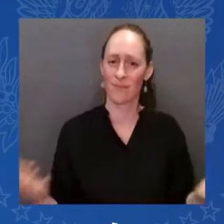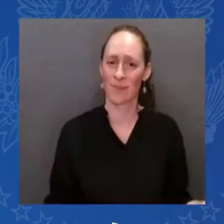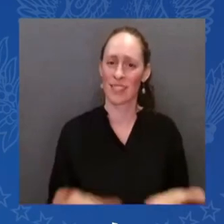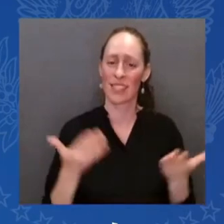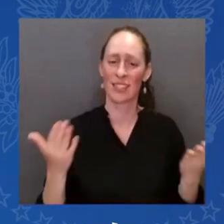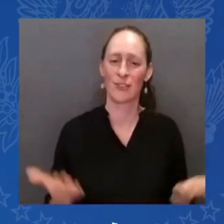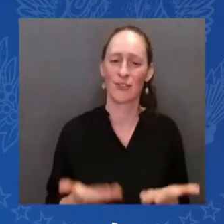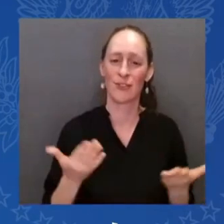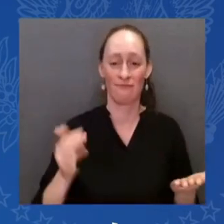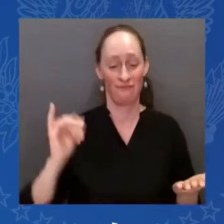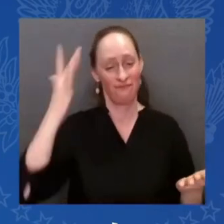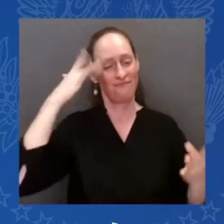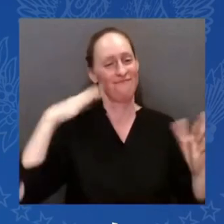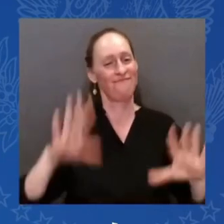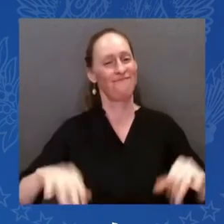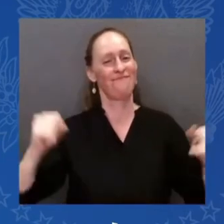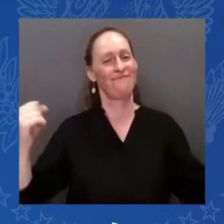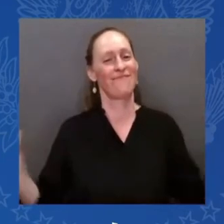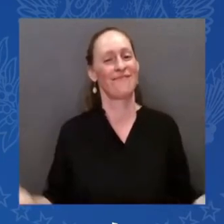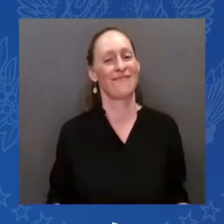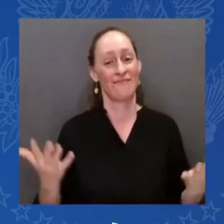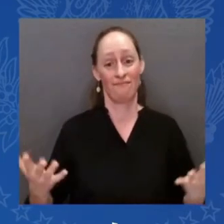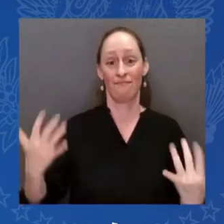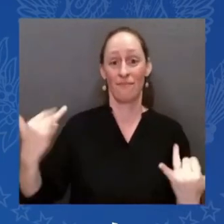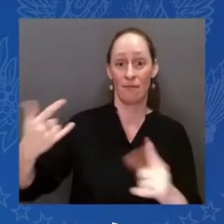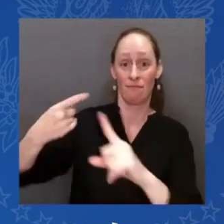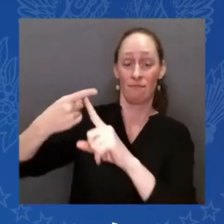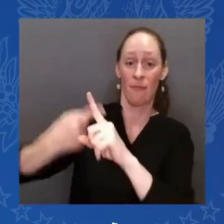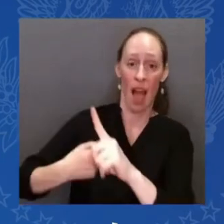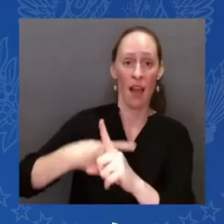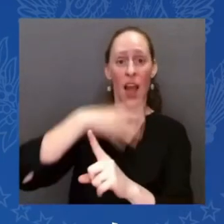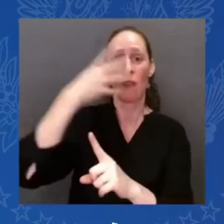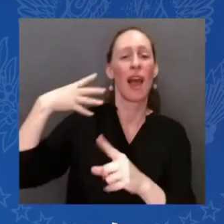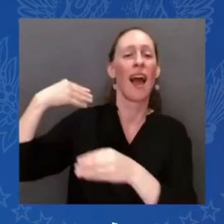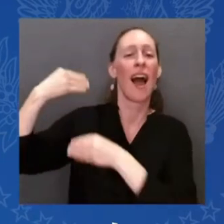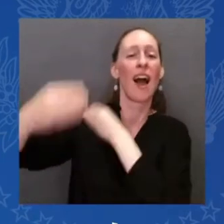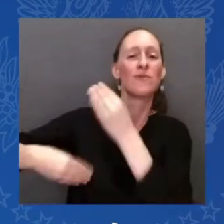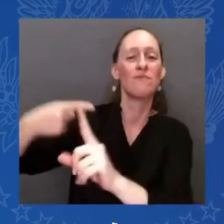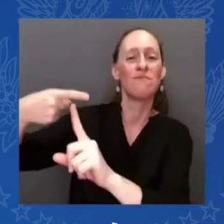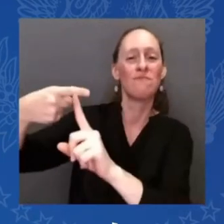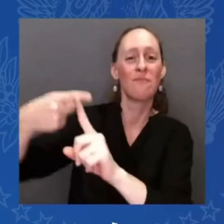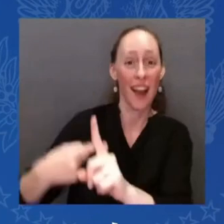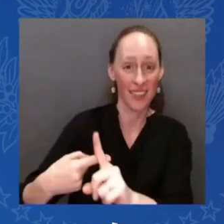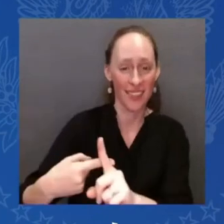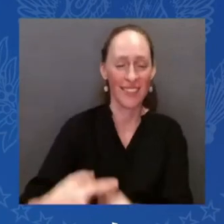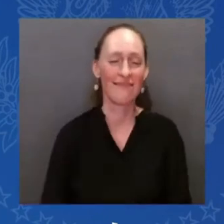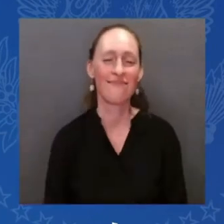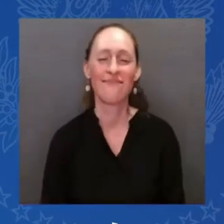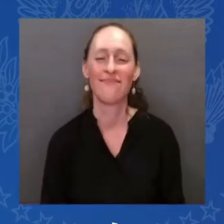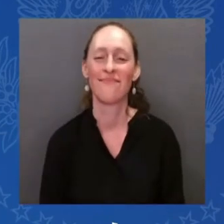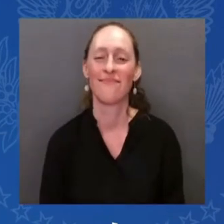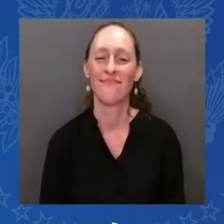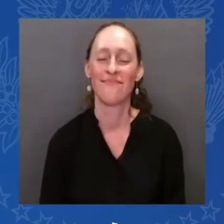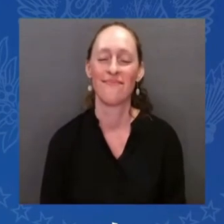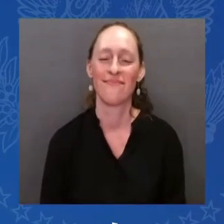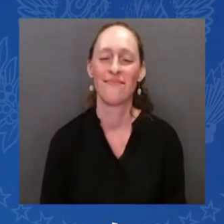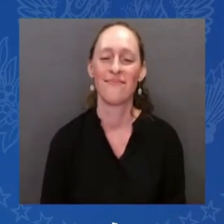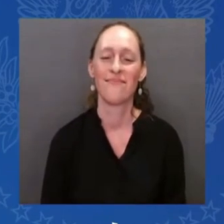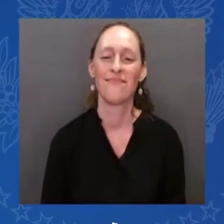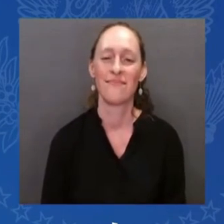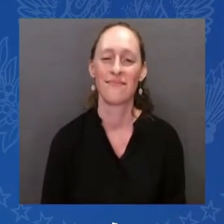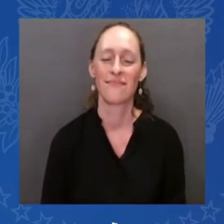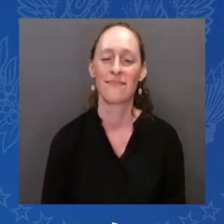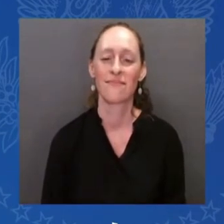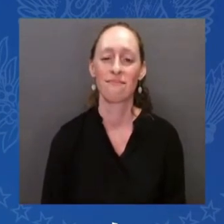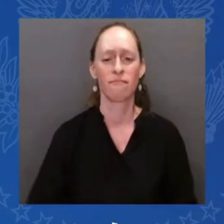The time when we celebrate the country's immigrant heritage. I want to see, I want you to know, Jill and I, we see you. We value